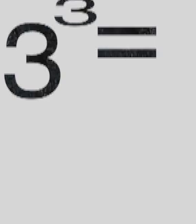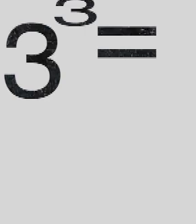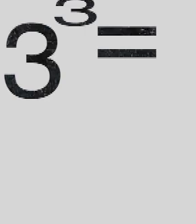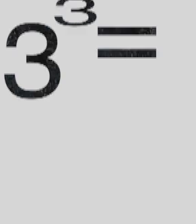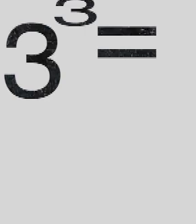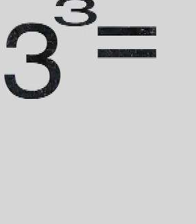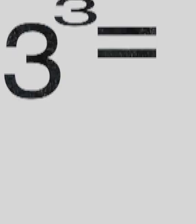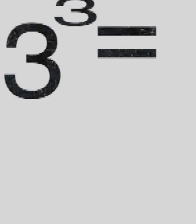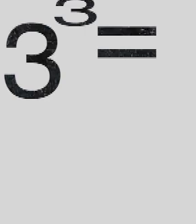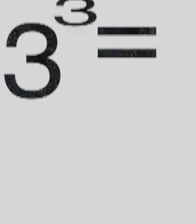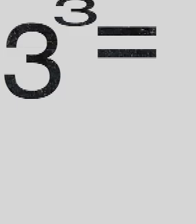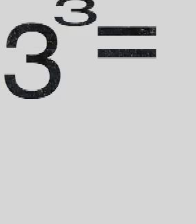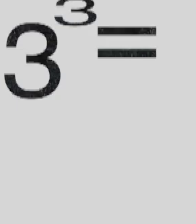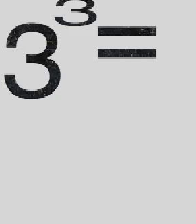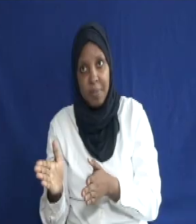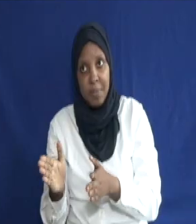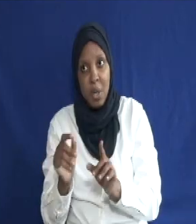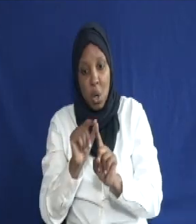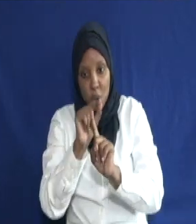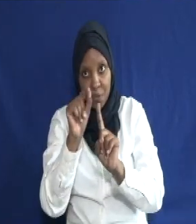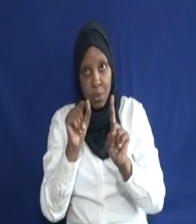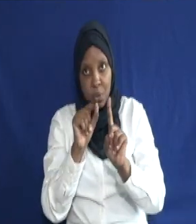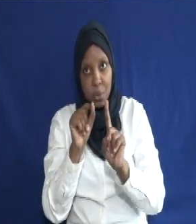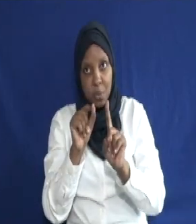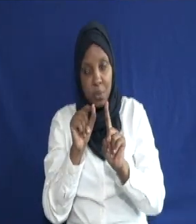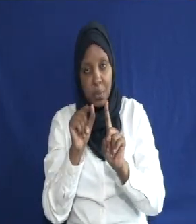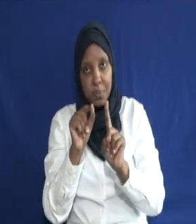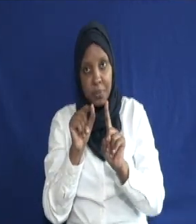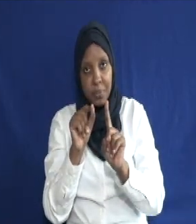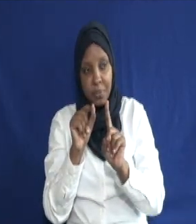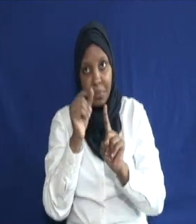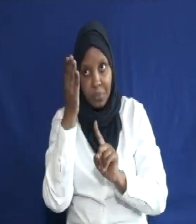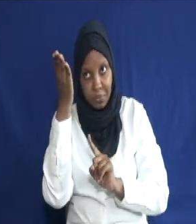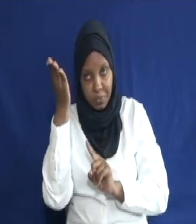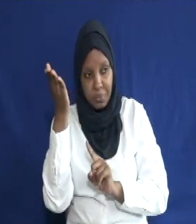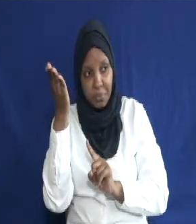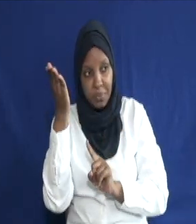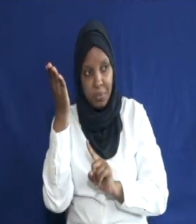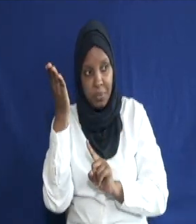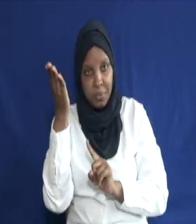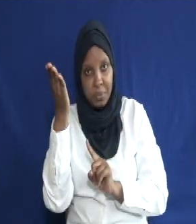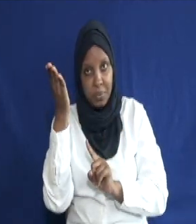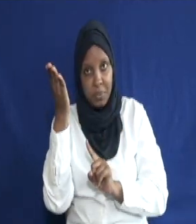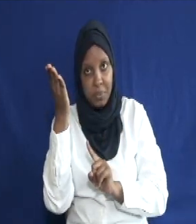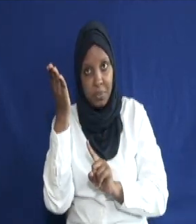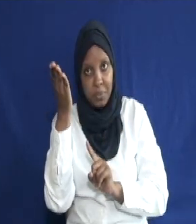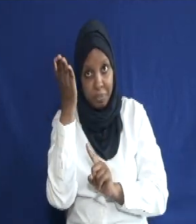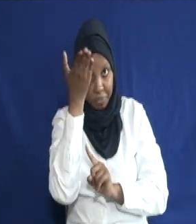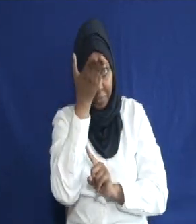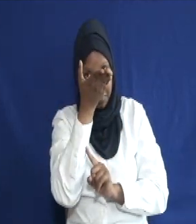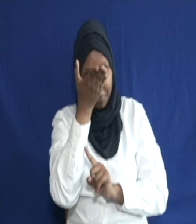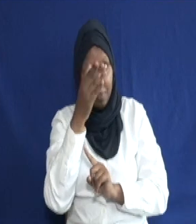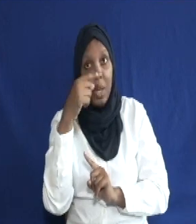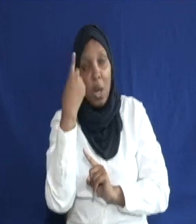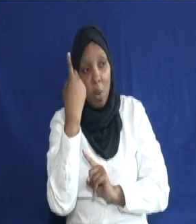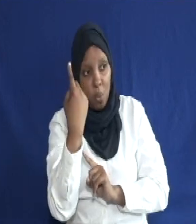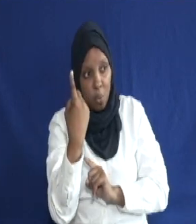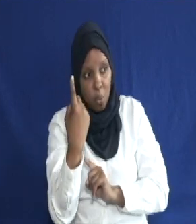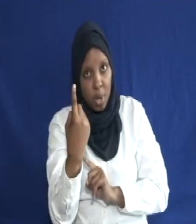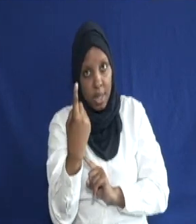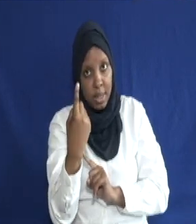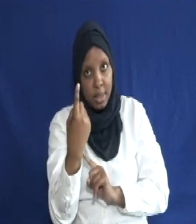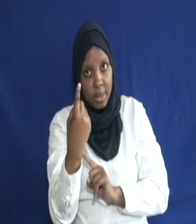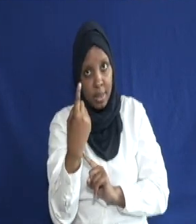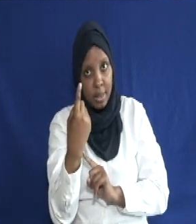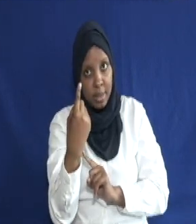What is the value of of 1 cube? 1 cube. What is